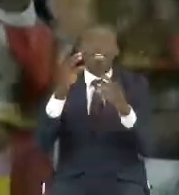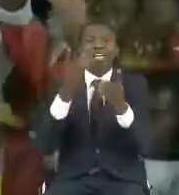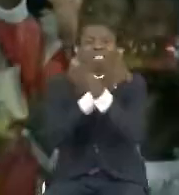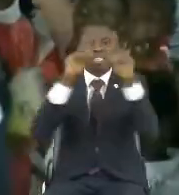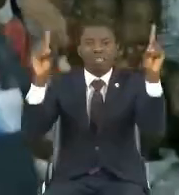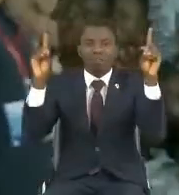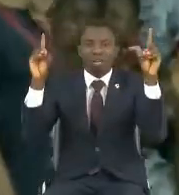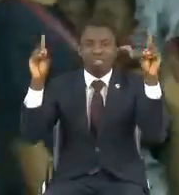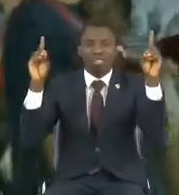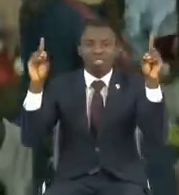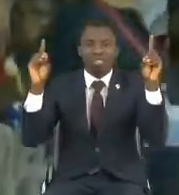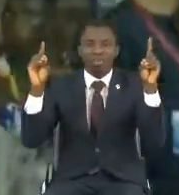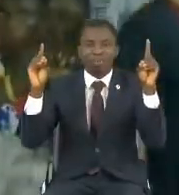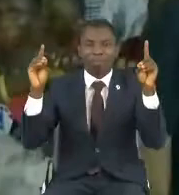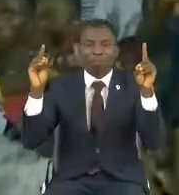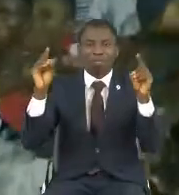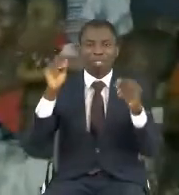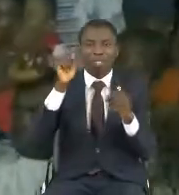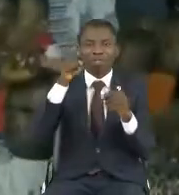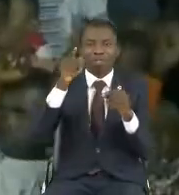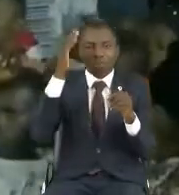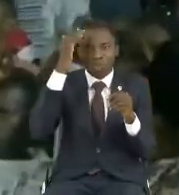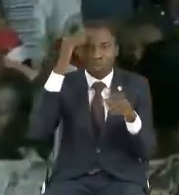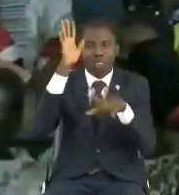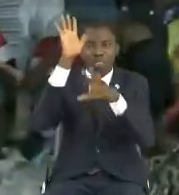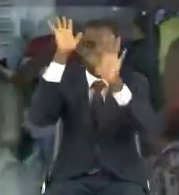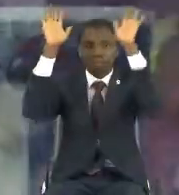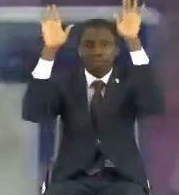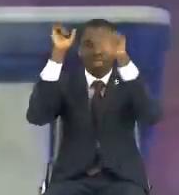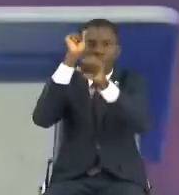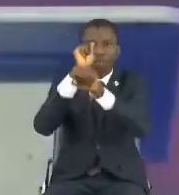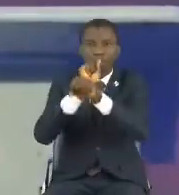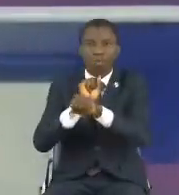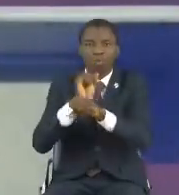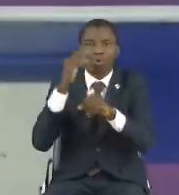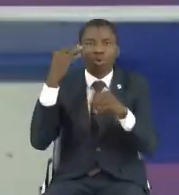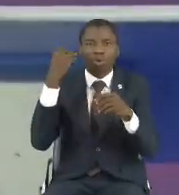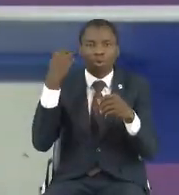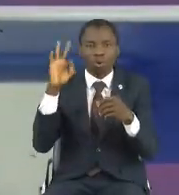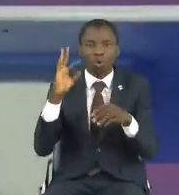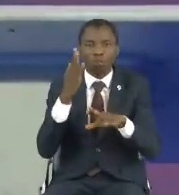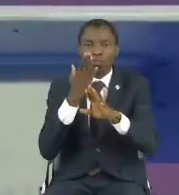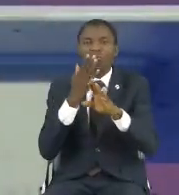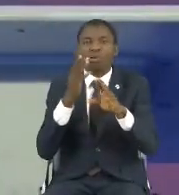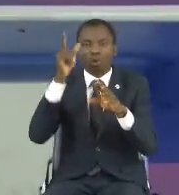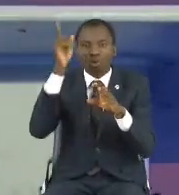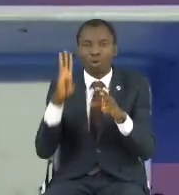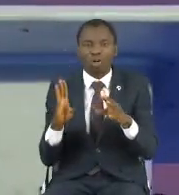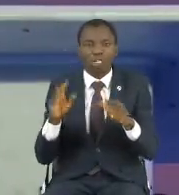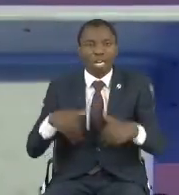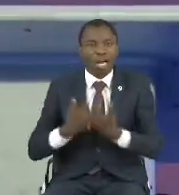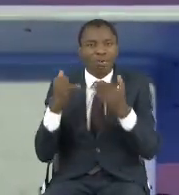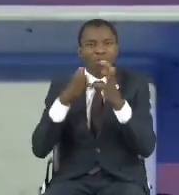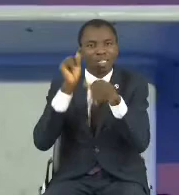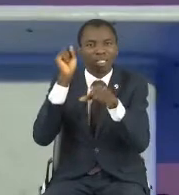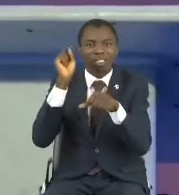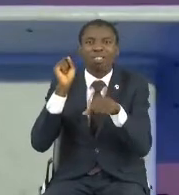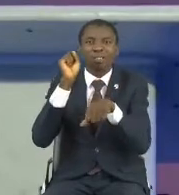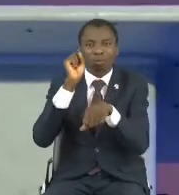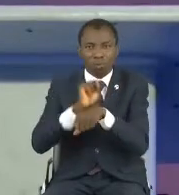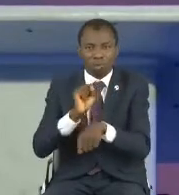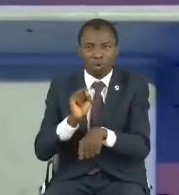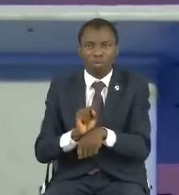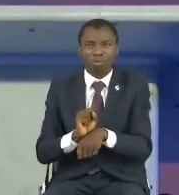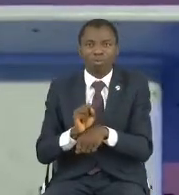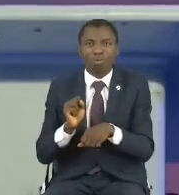Deliverance. You know the miracles of God, how it takes place. You remember,